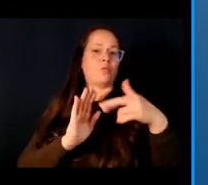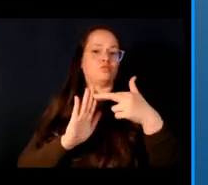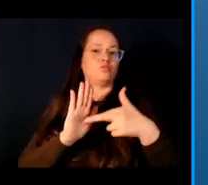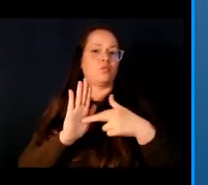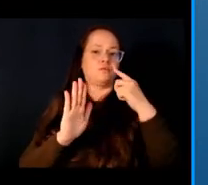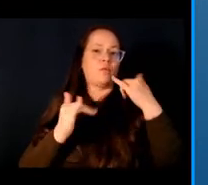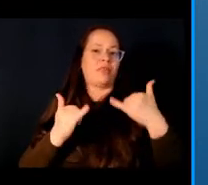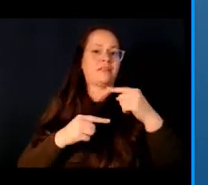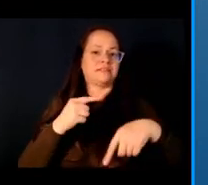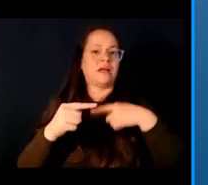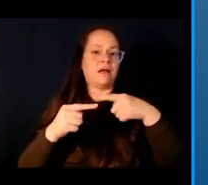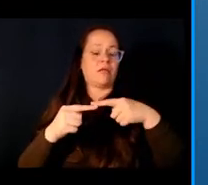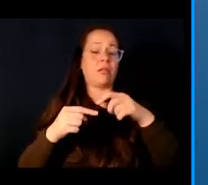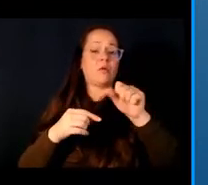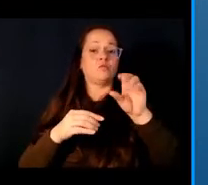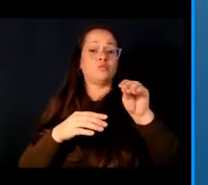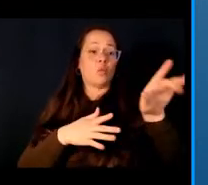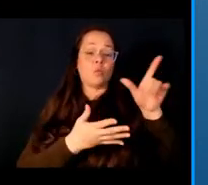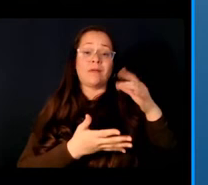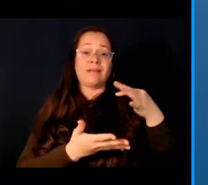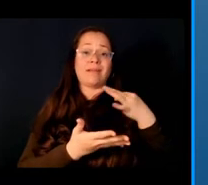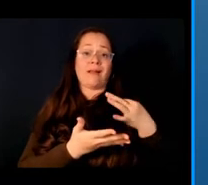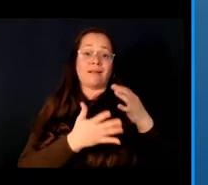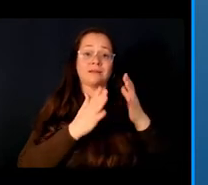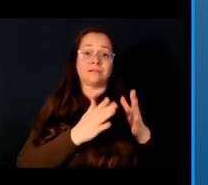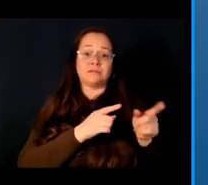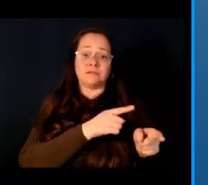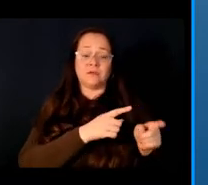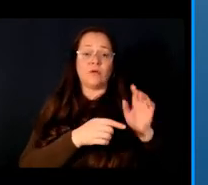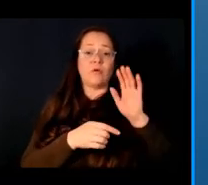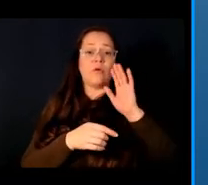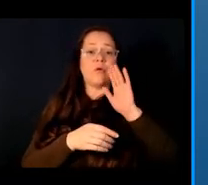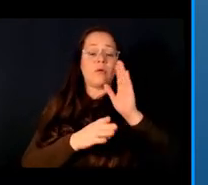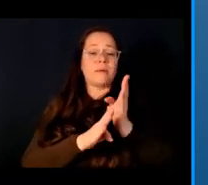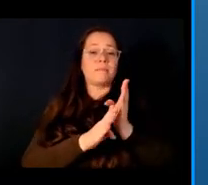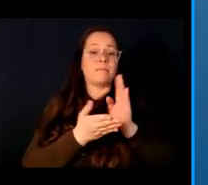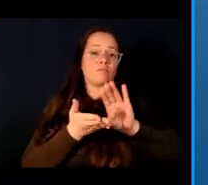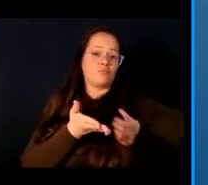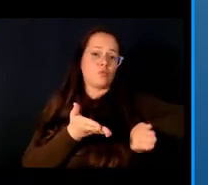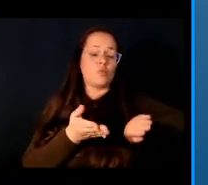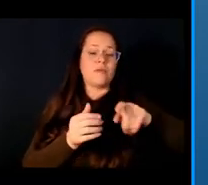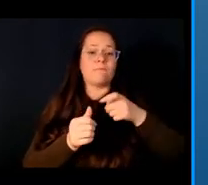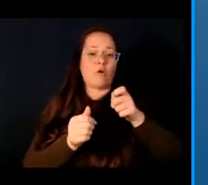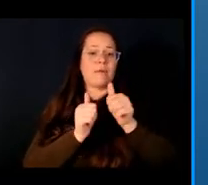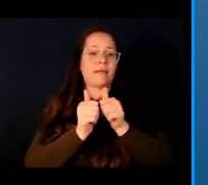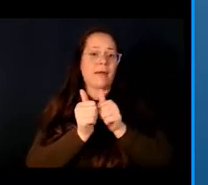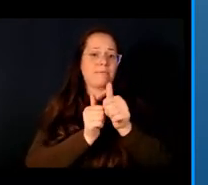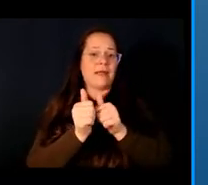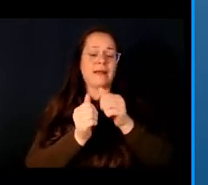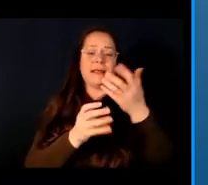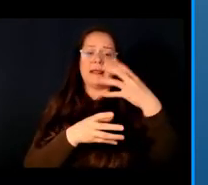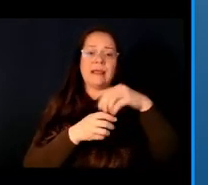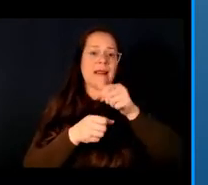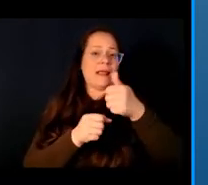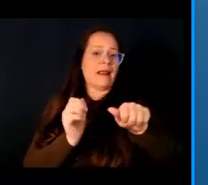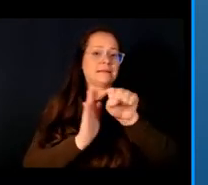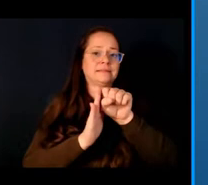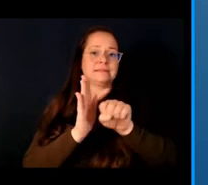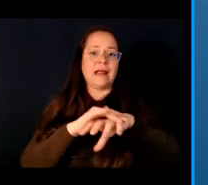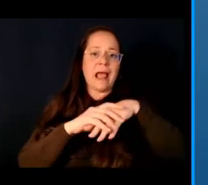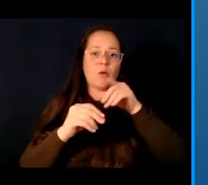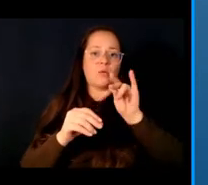so that candidates are precluded from campaigning in any state that goes outside the